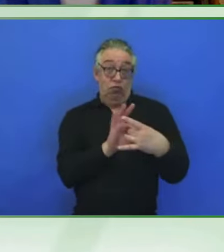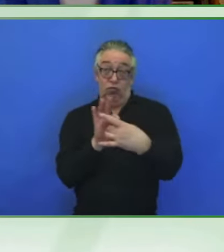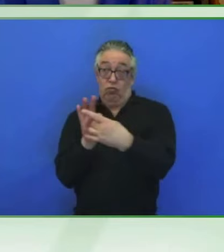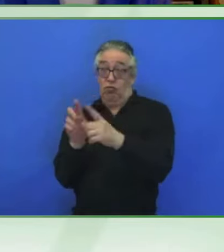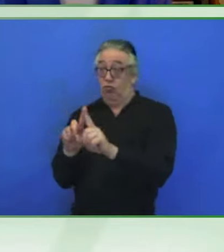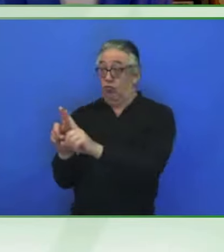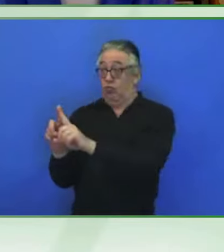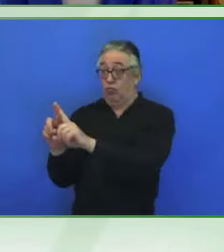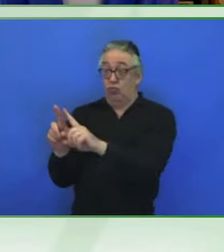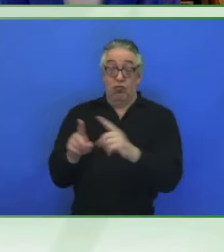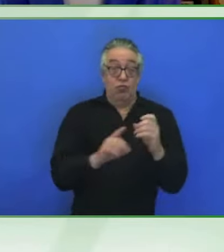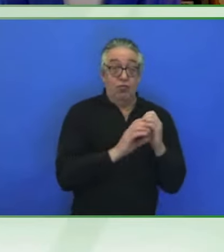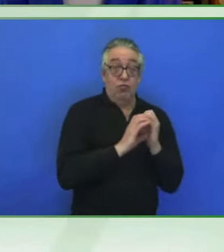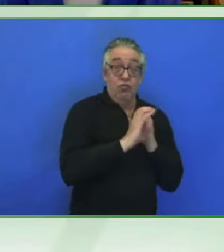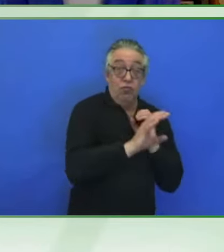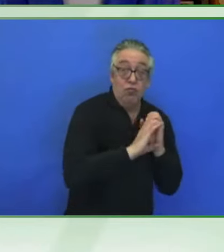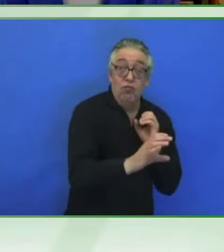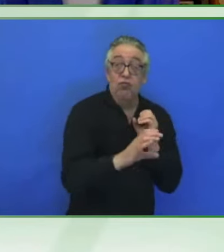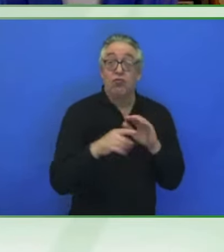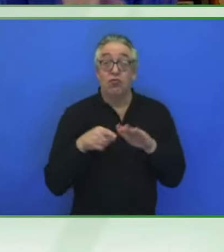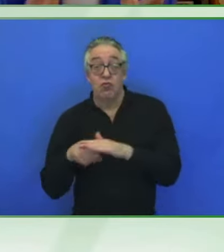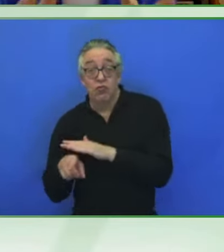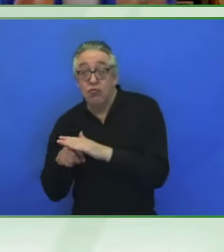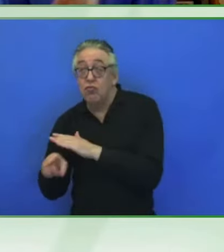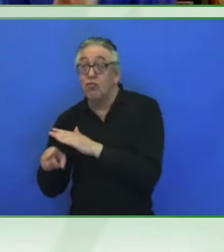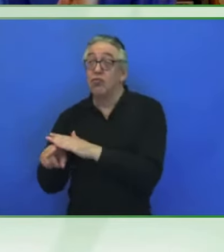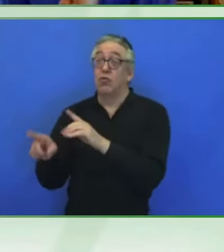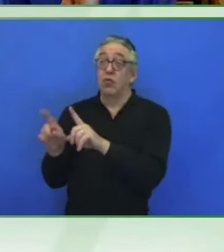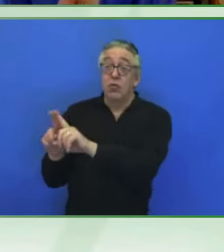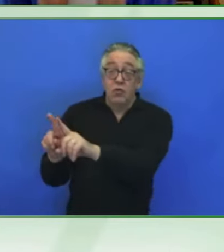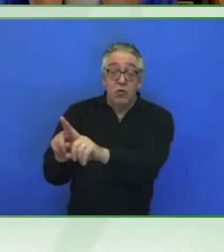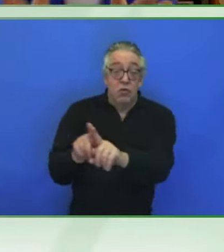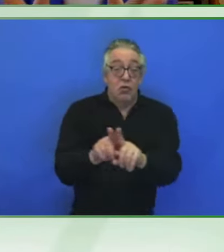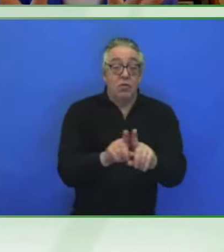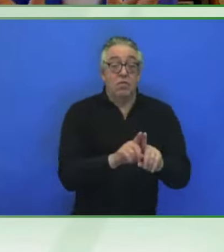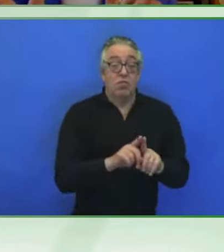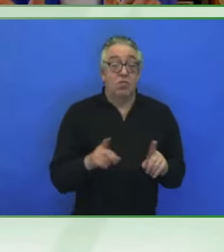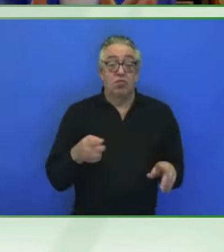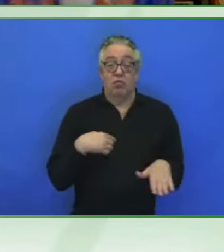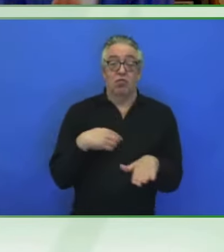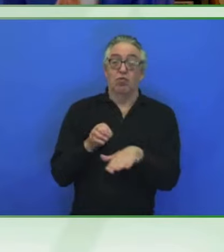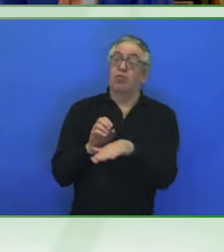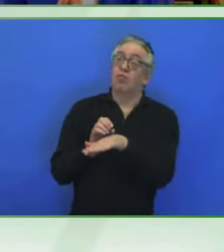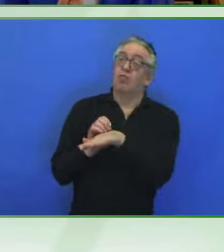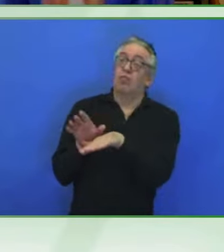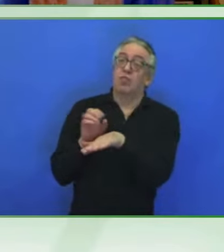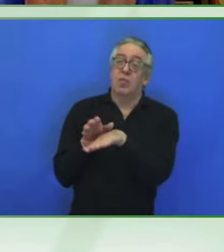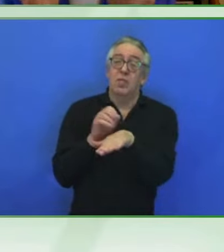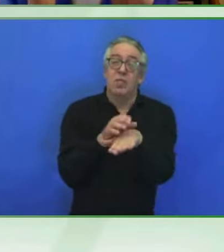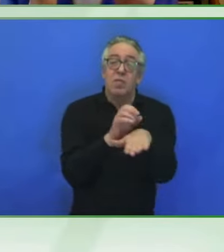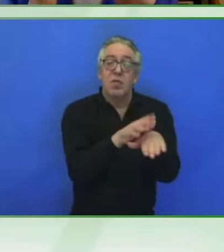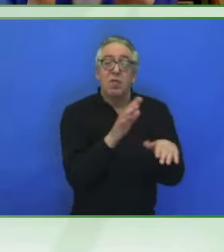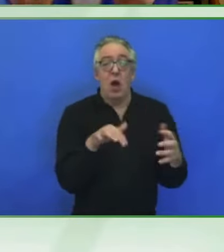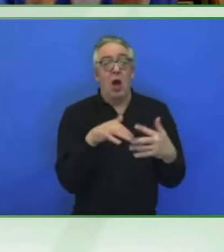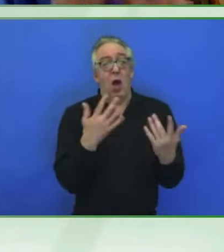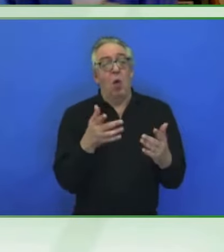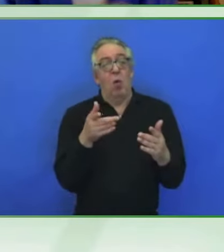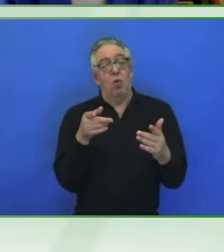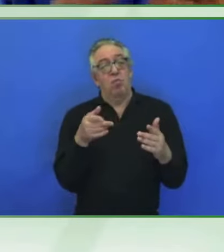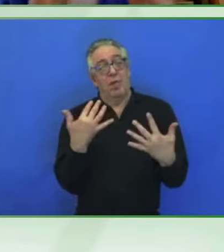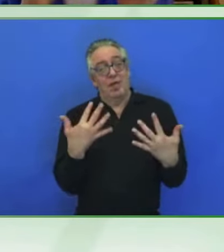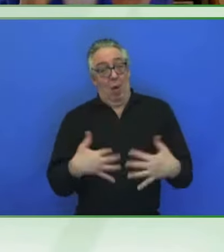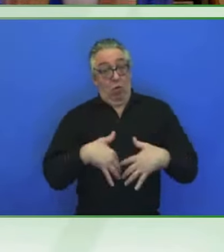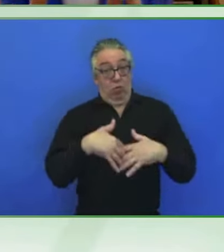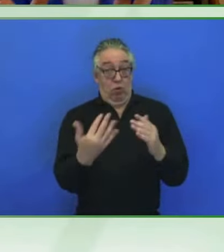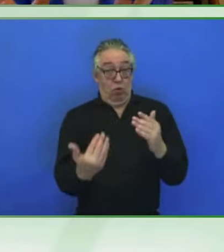please. I'm going to talk about what IDAG does and what we